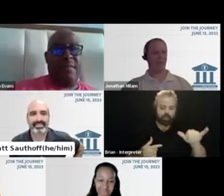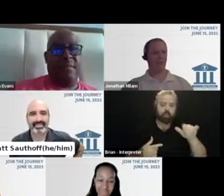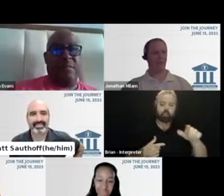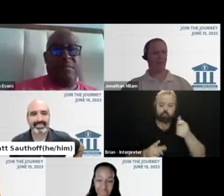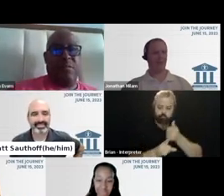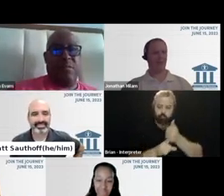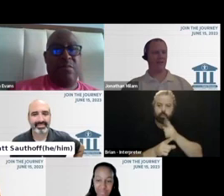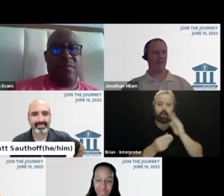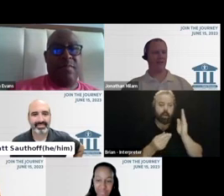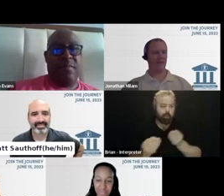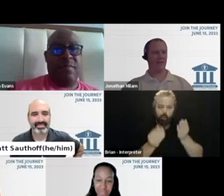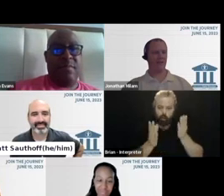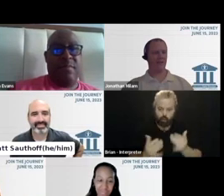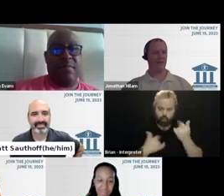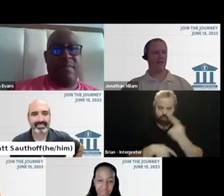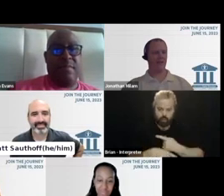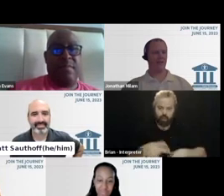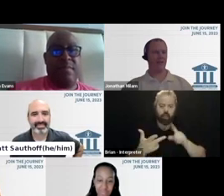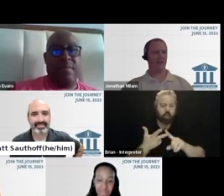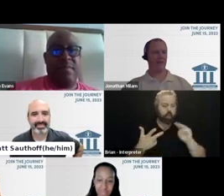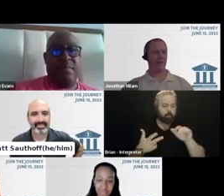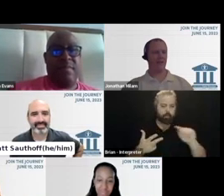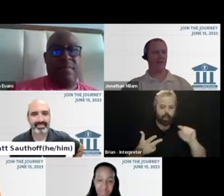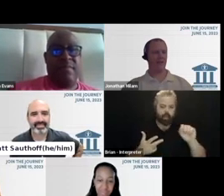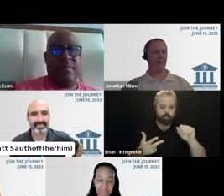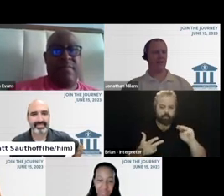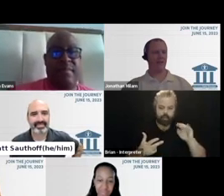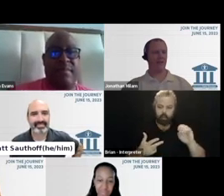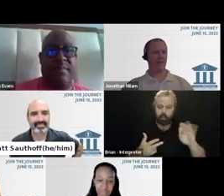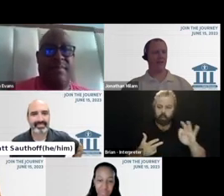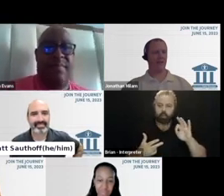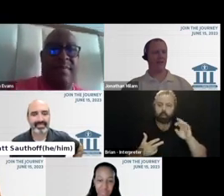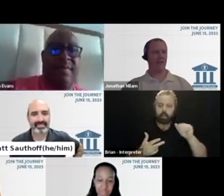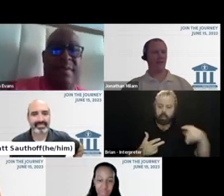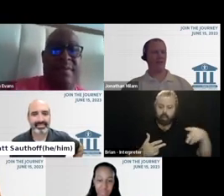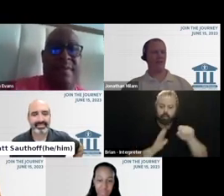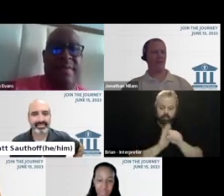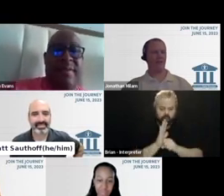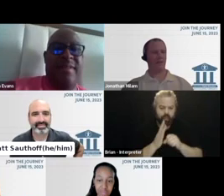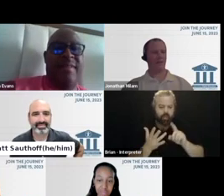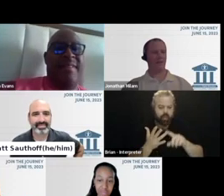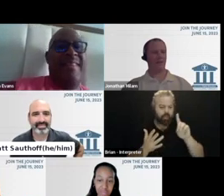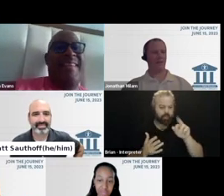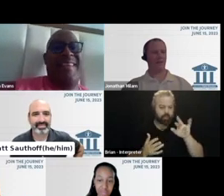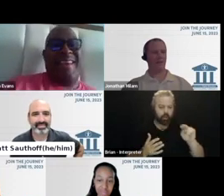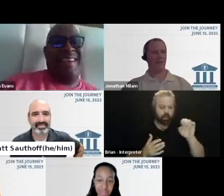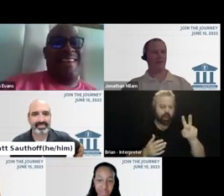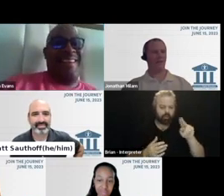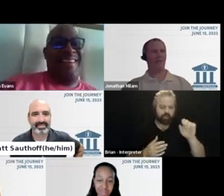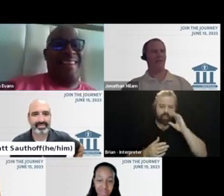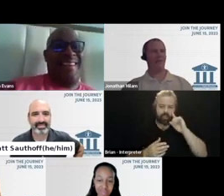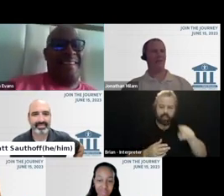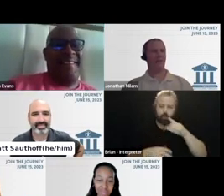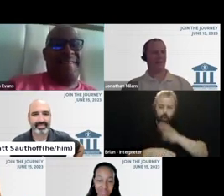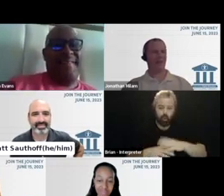a moderator today, Matt Sanhoff at App State, Darren Evans, I think you're on vacation, buddy, so thank you for